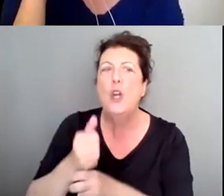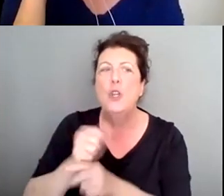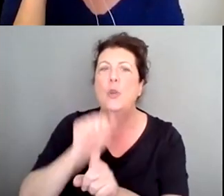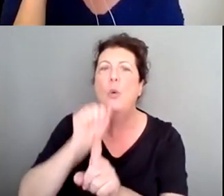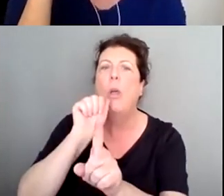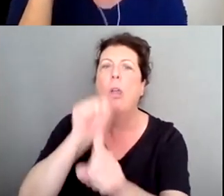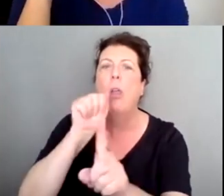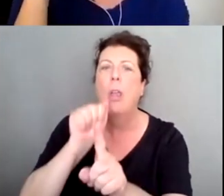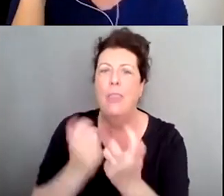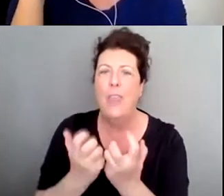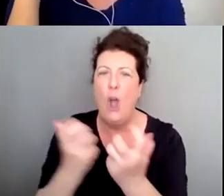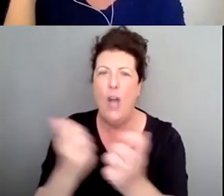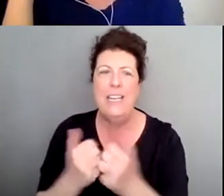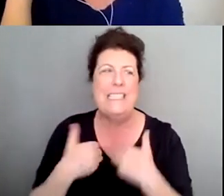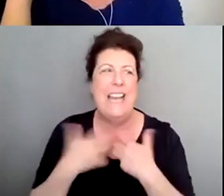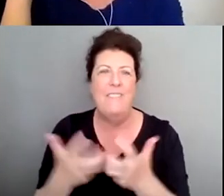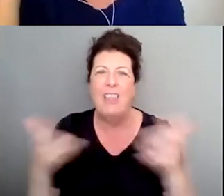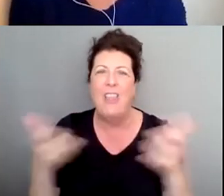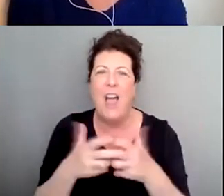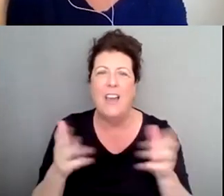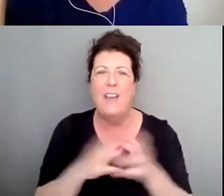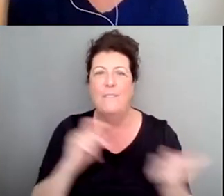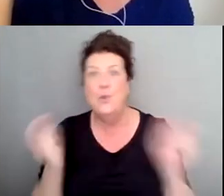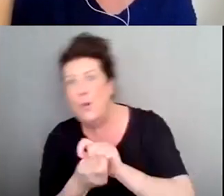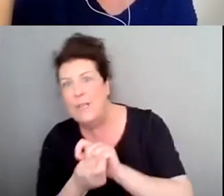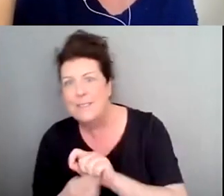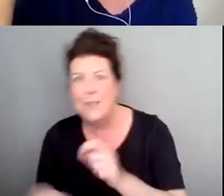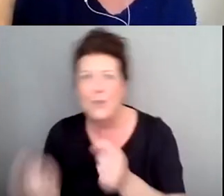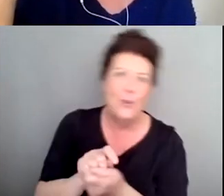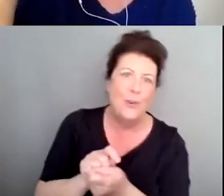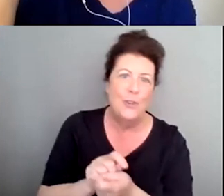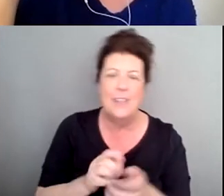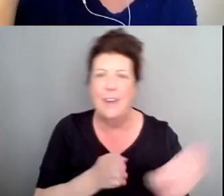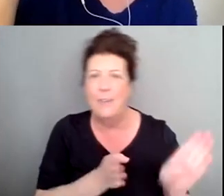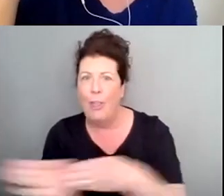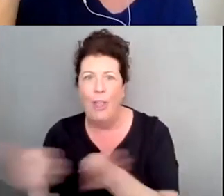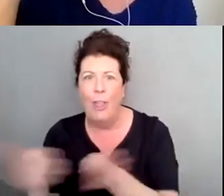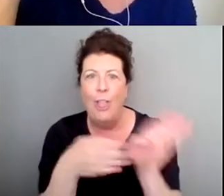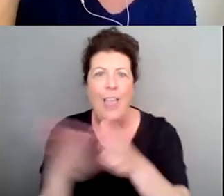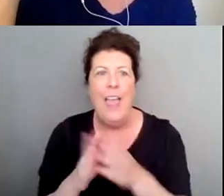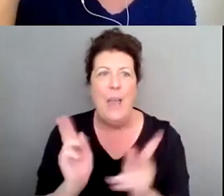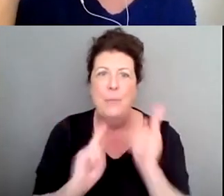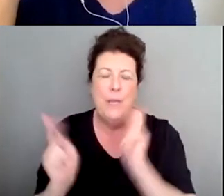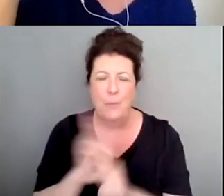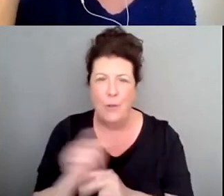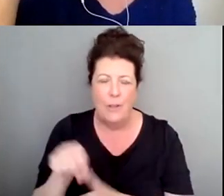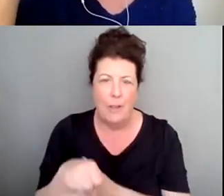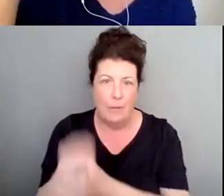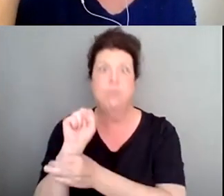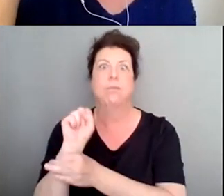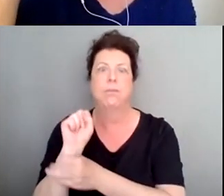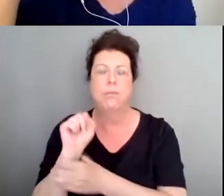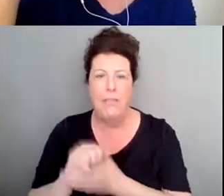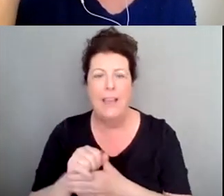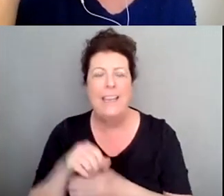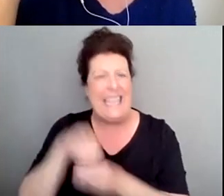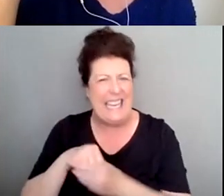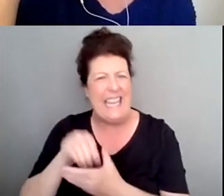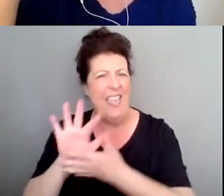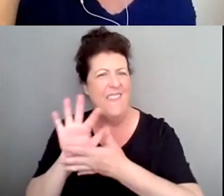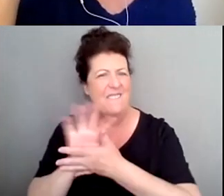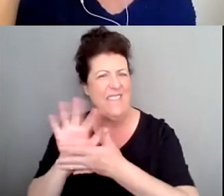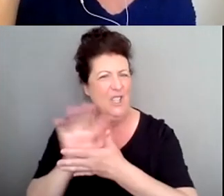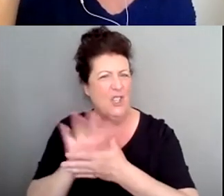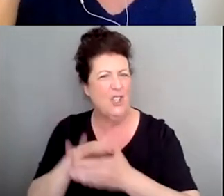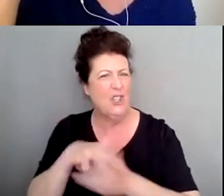like have a lot of twisty tourneys and like really sort of, I don't know, spin people's heads around in the feature space. It feels like